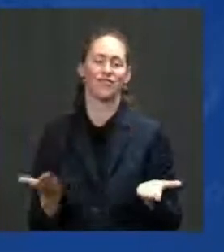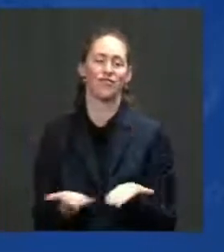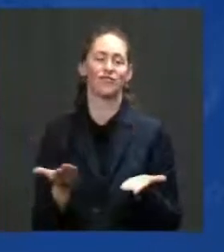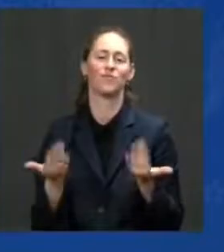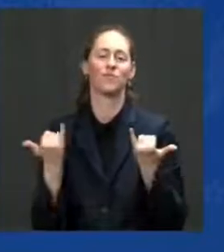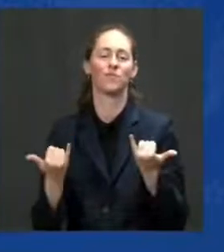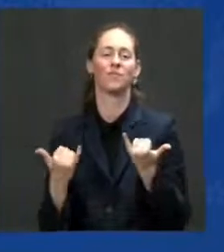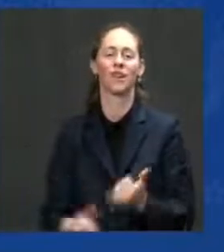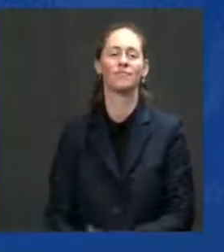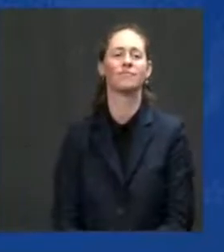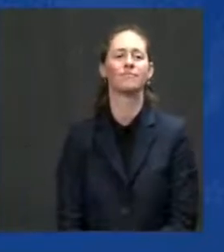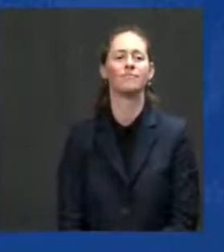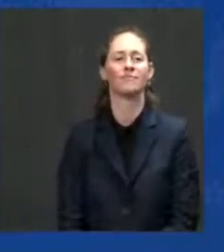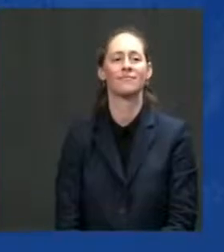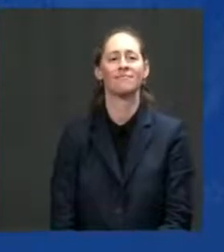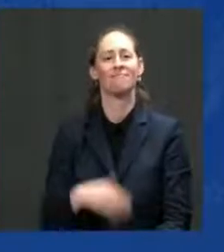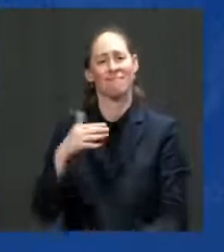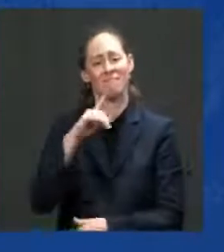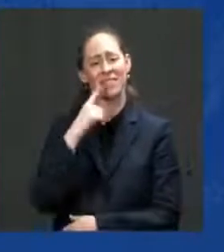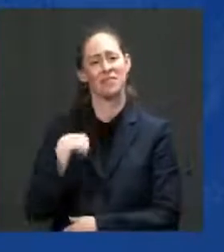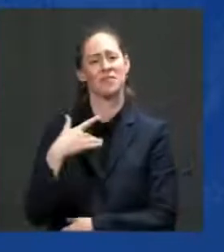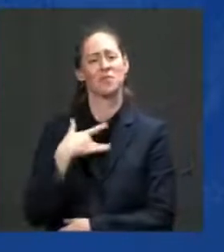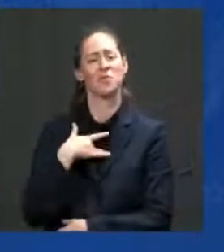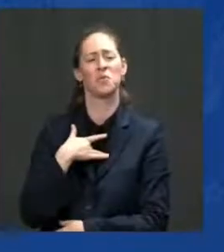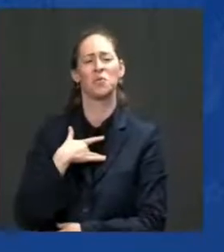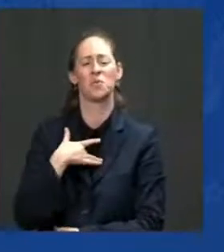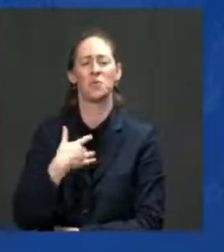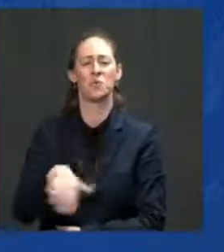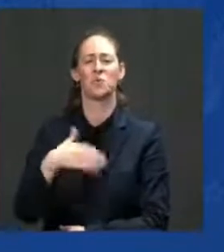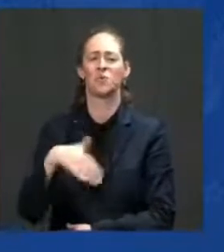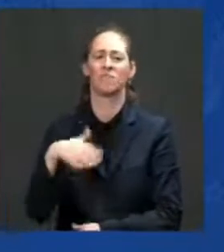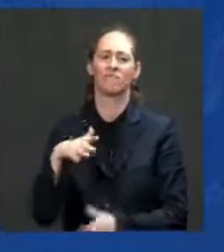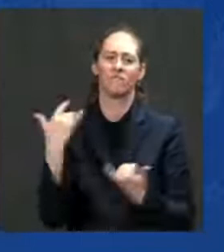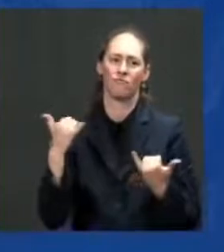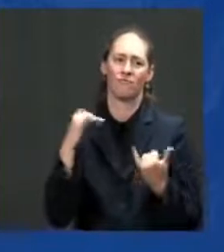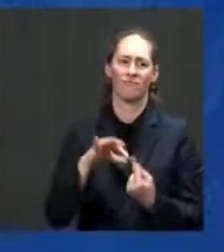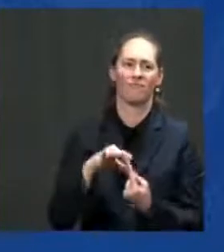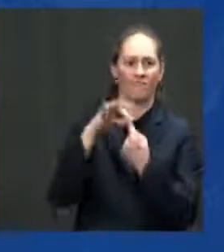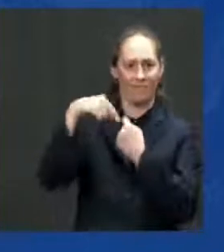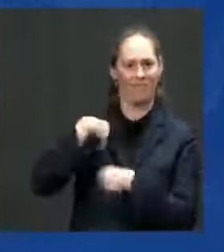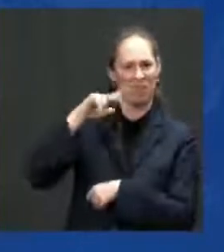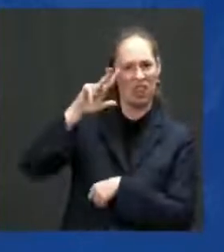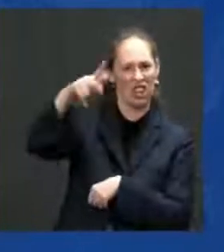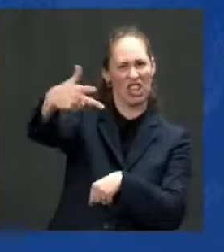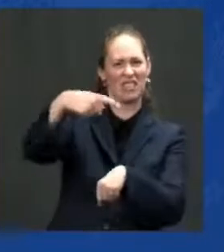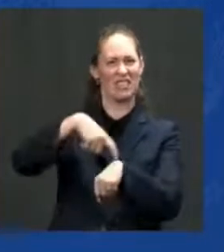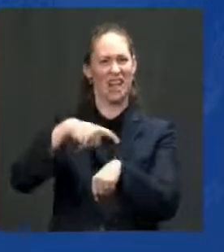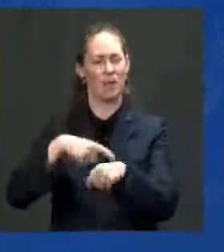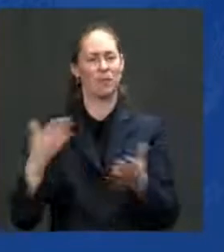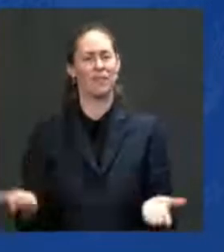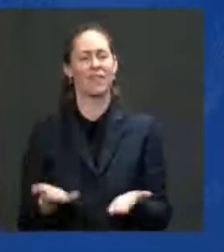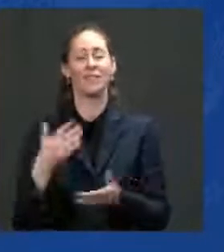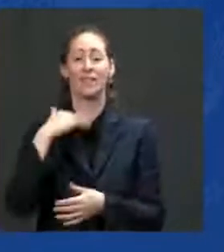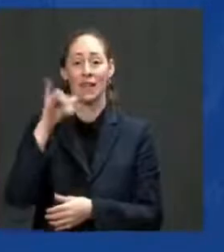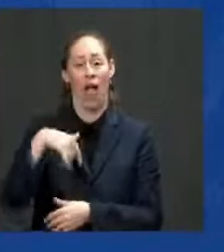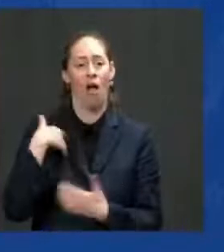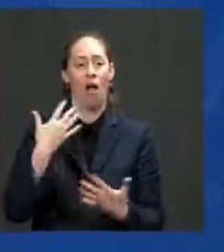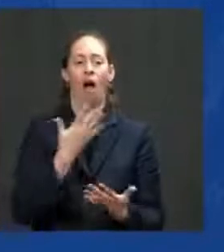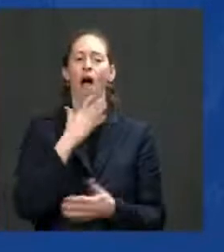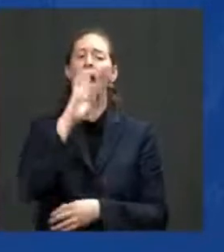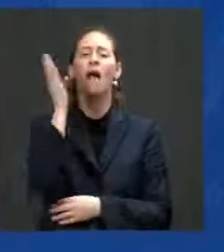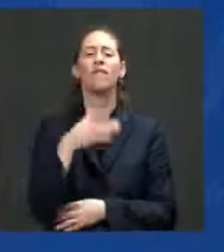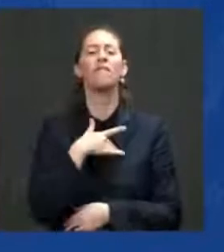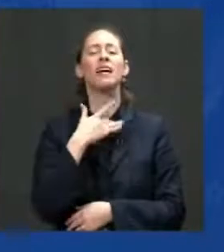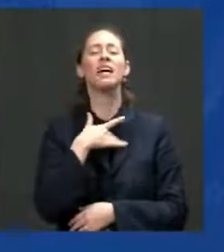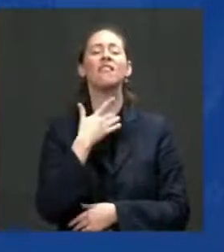I get emotional, but it's very, very special. This is actually my 3rd time. It never gets old. And I want to thank our coaches,